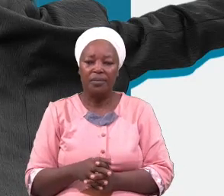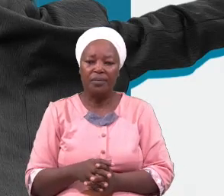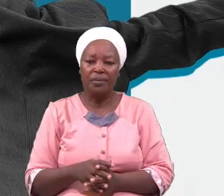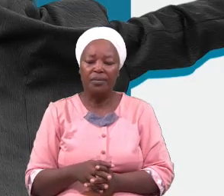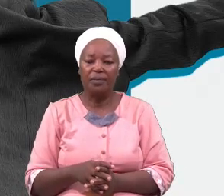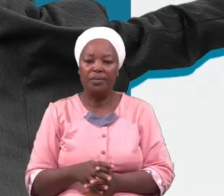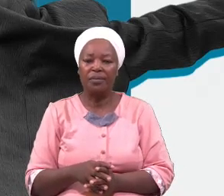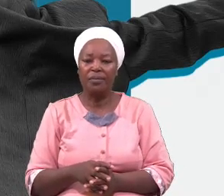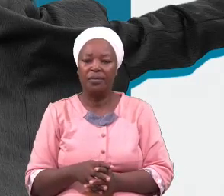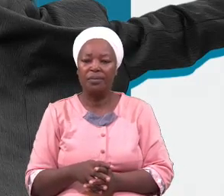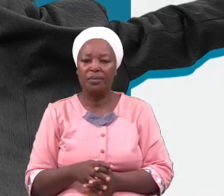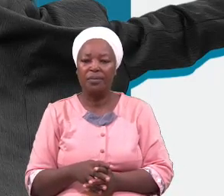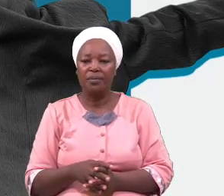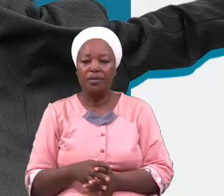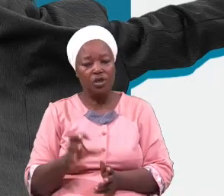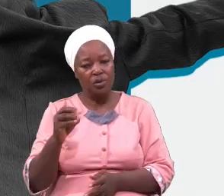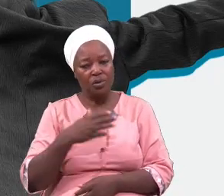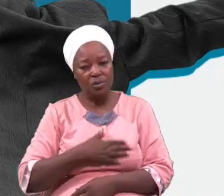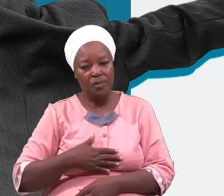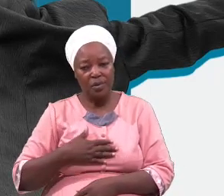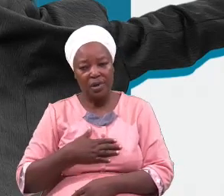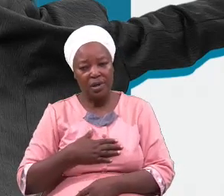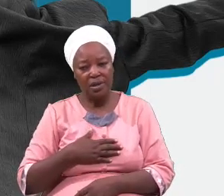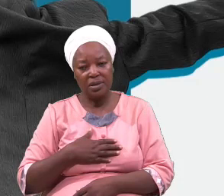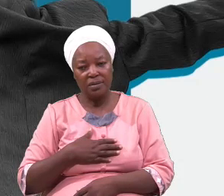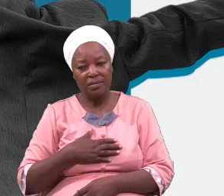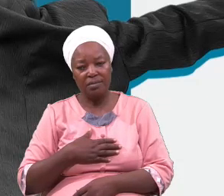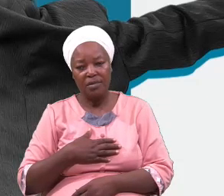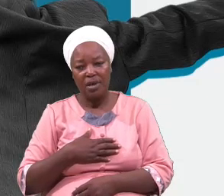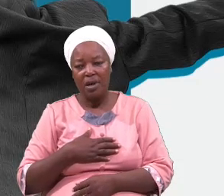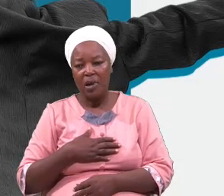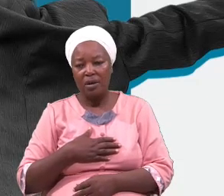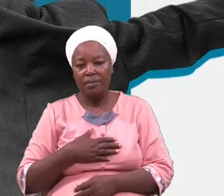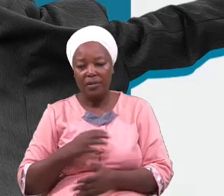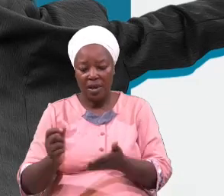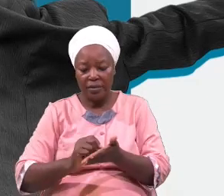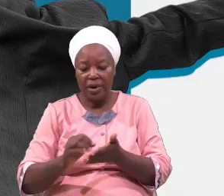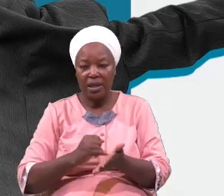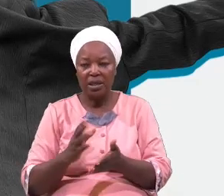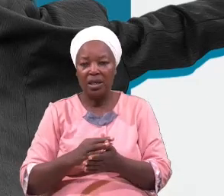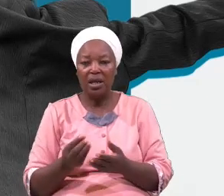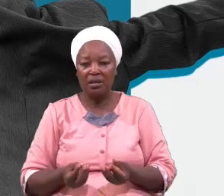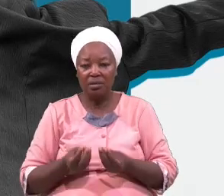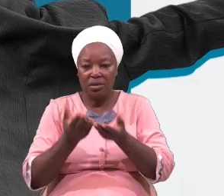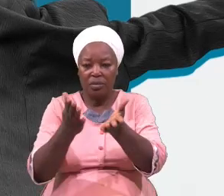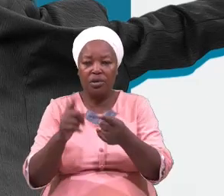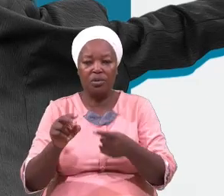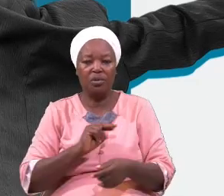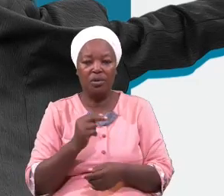gckhq.org/connect. So please fill it and send to us.